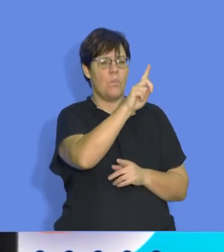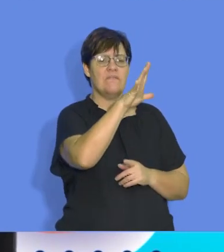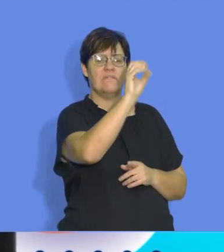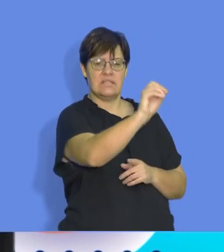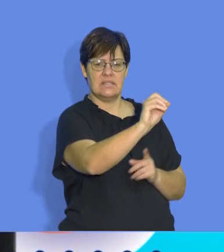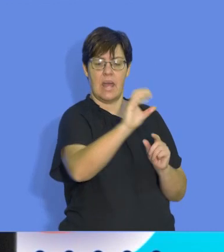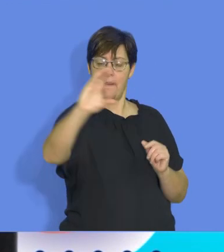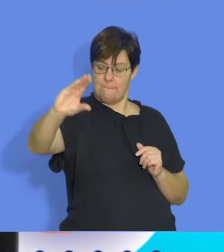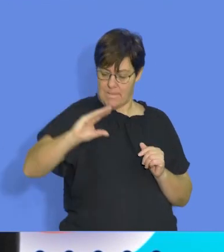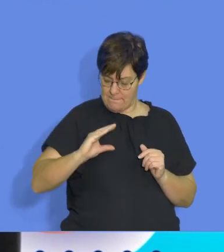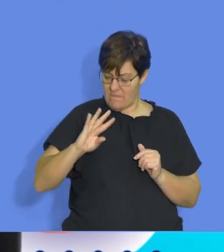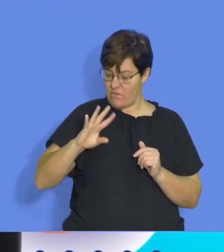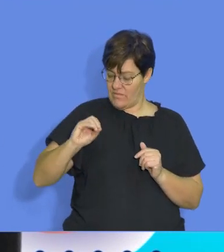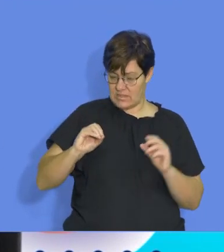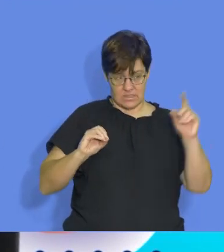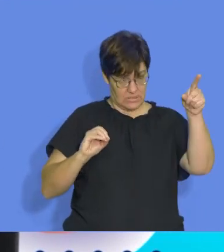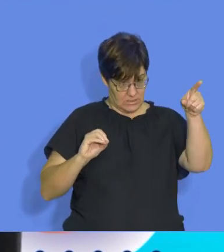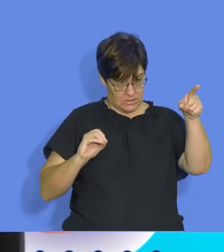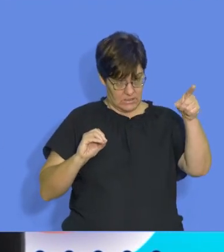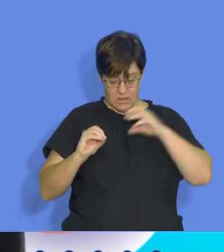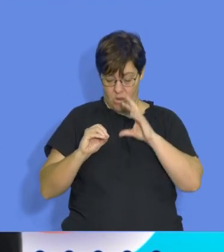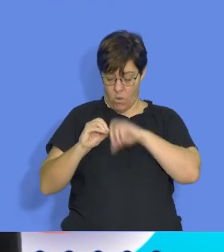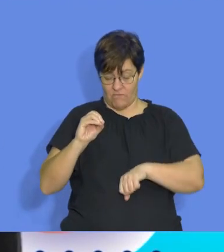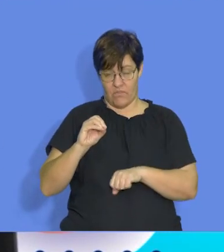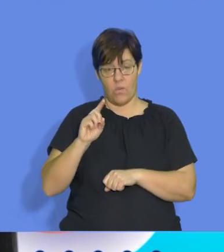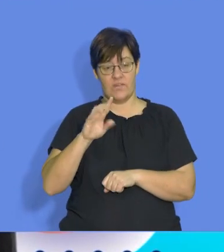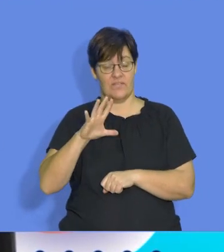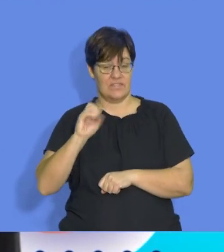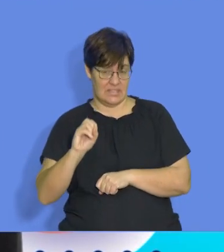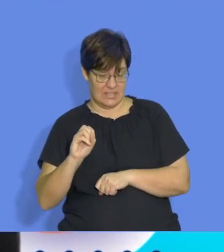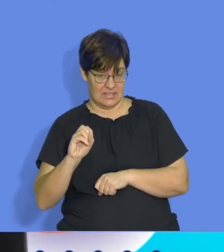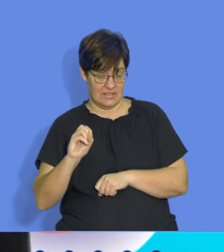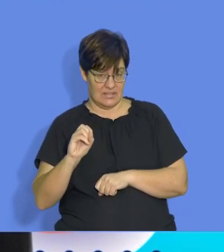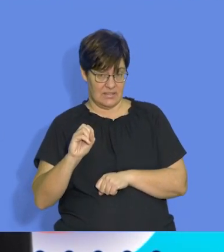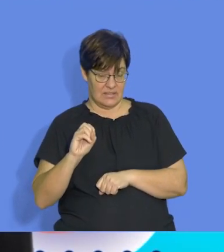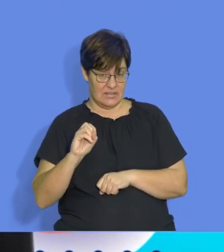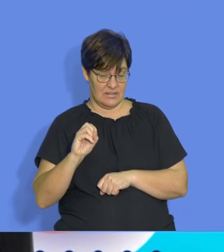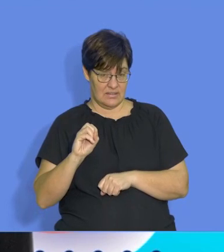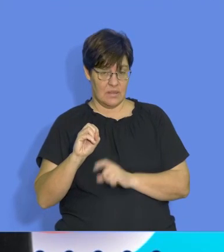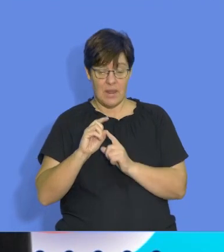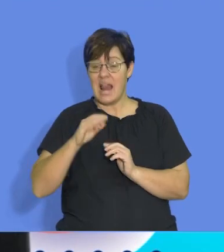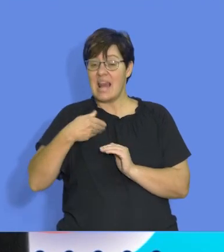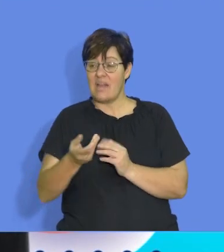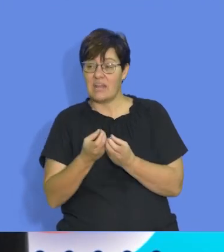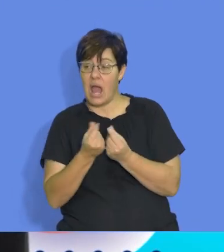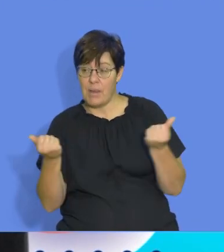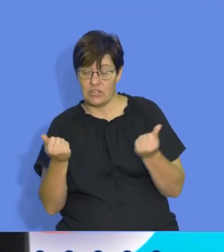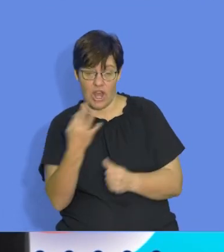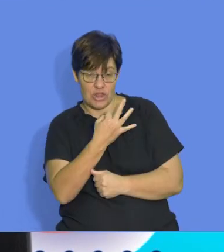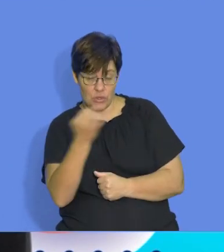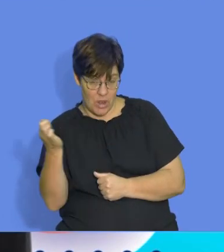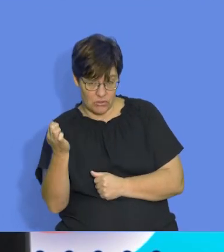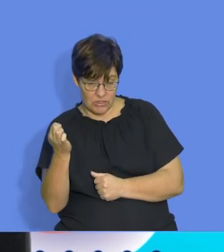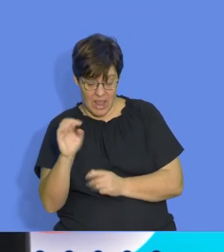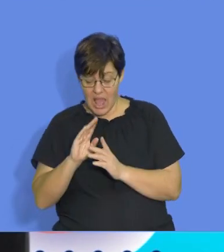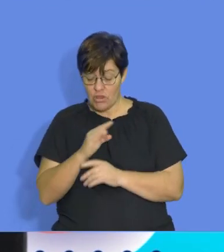collected 450 from the consumer. You have paid 150 when you bought the original goods. So